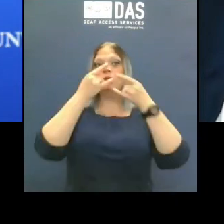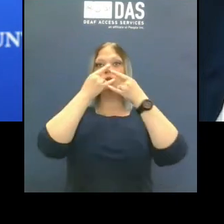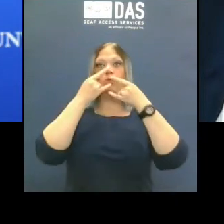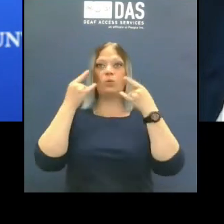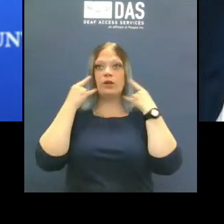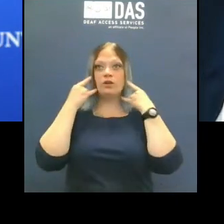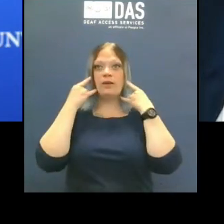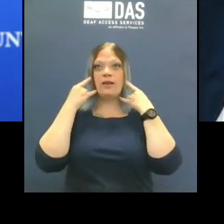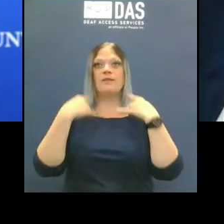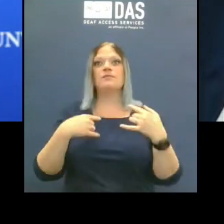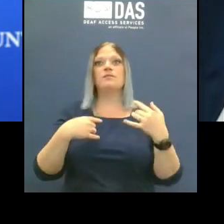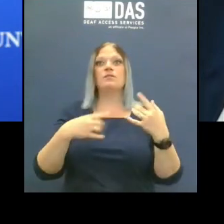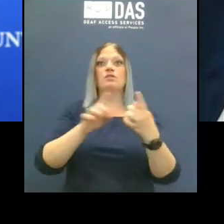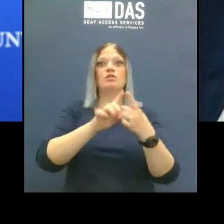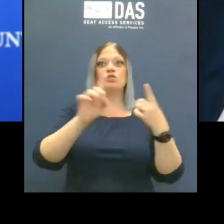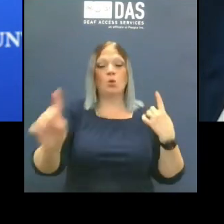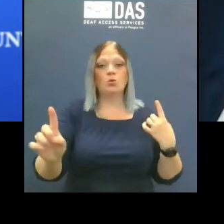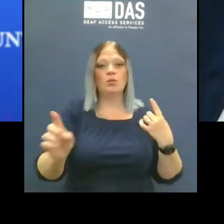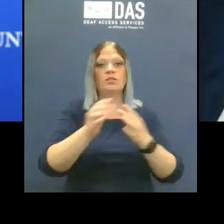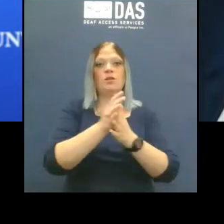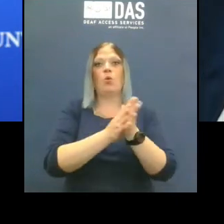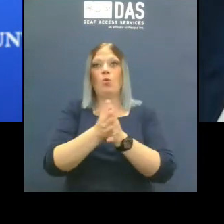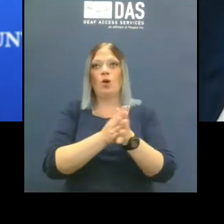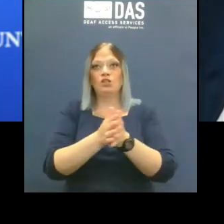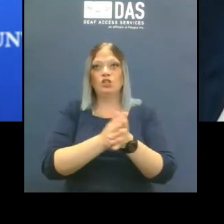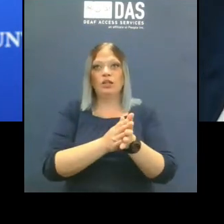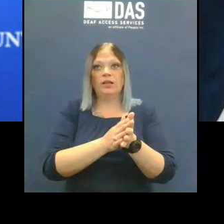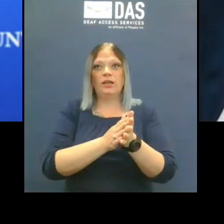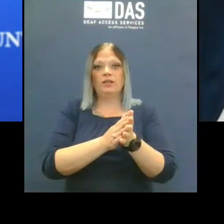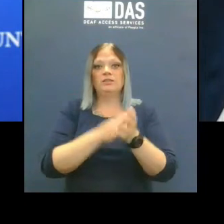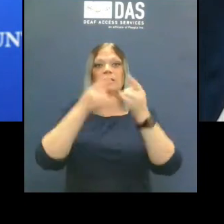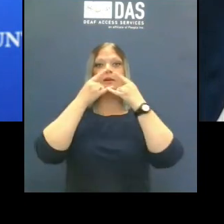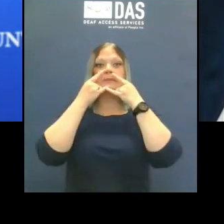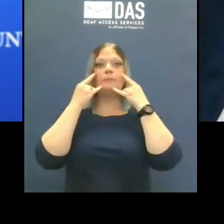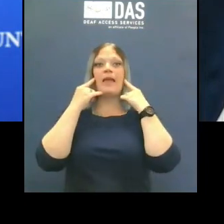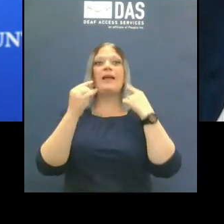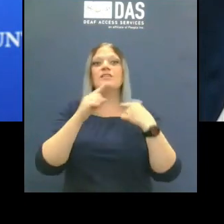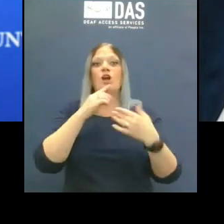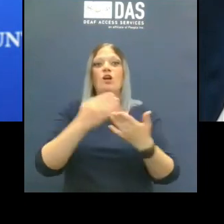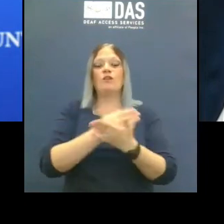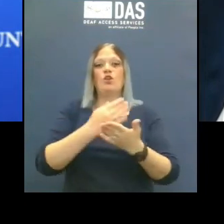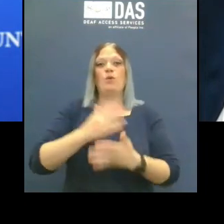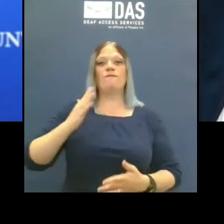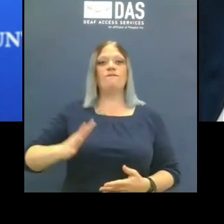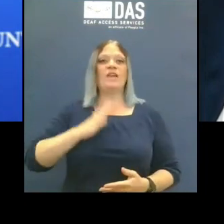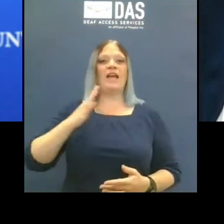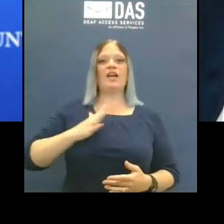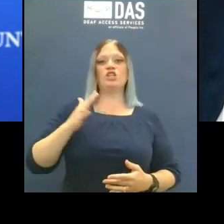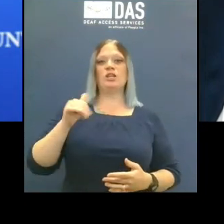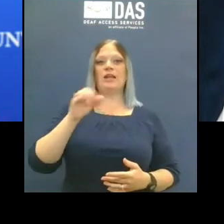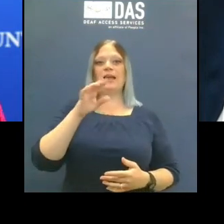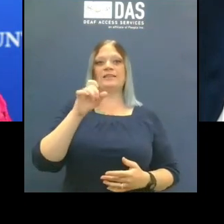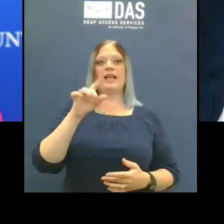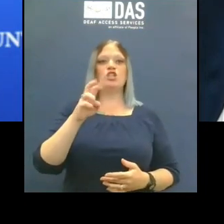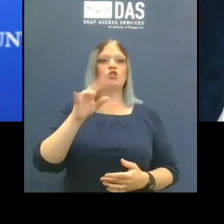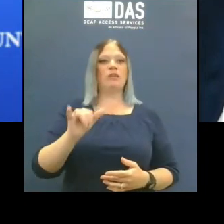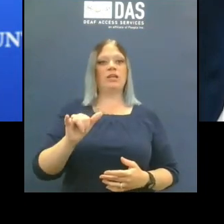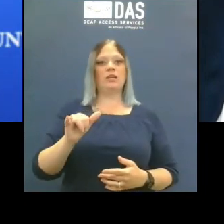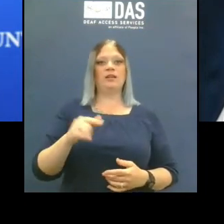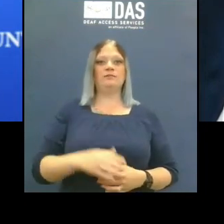mask, social distance, wash your hands. Remember, masks are the new fashion accessory. Check this out.